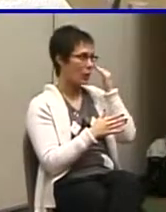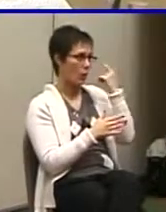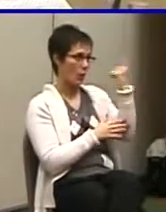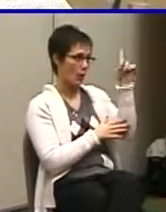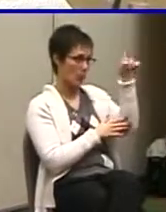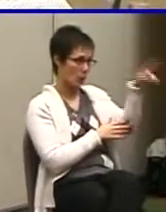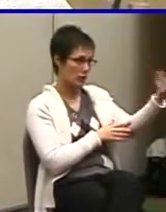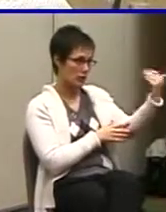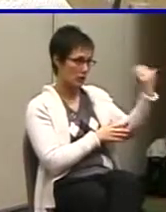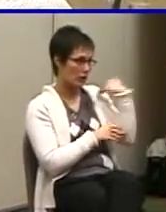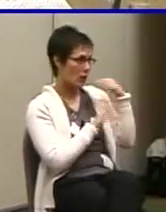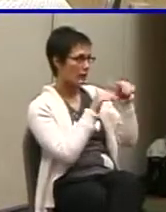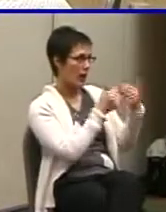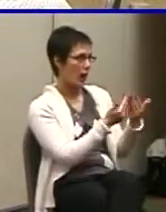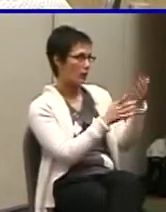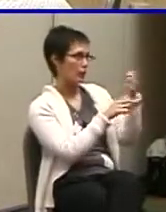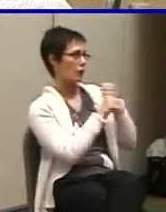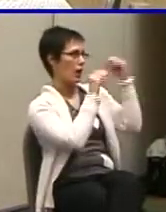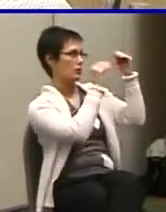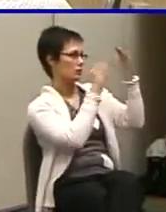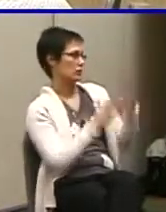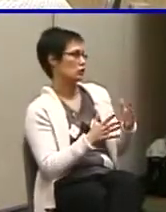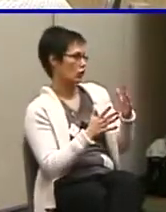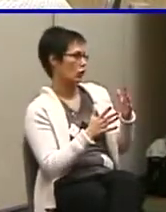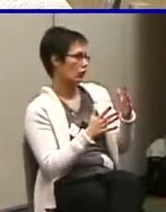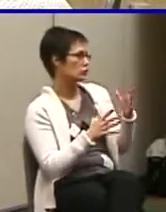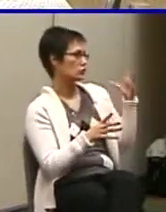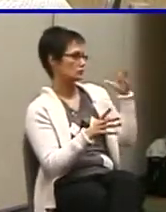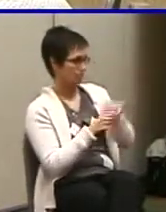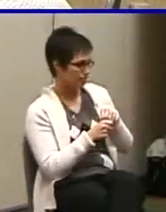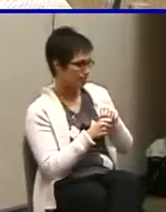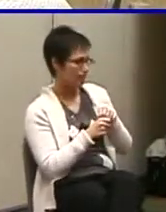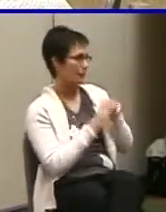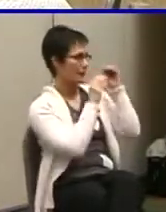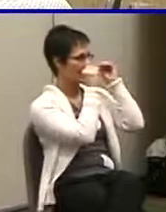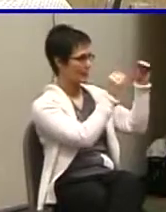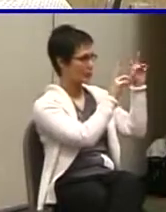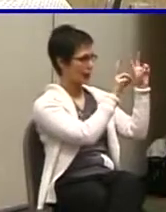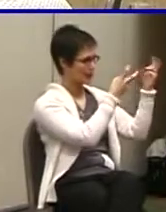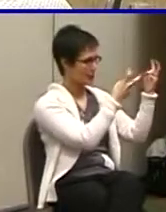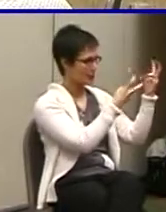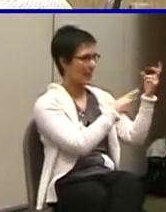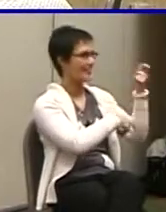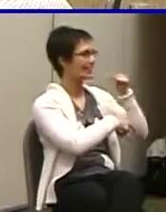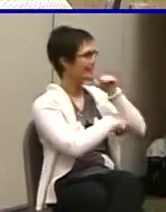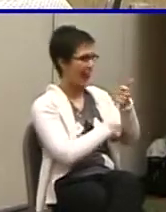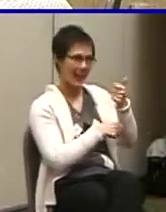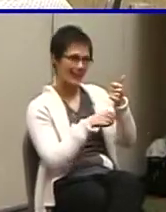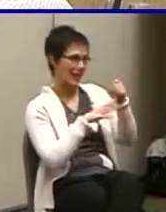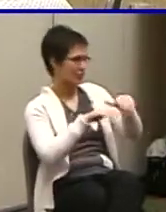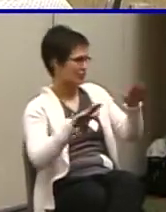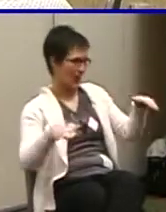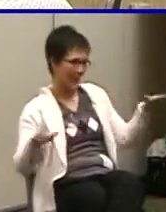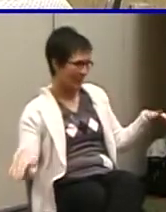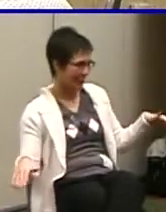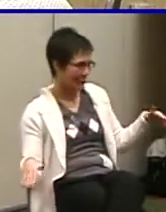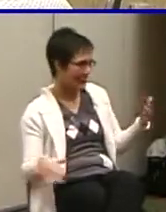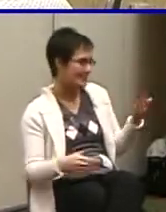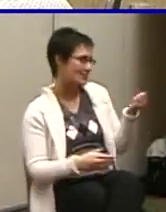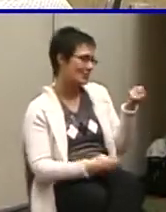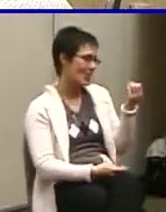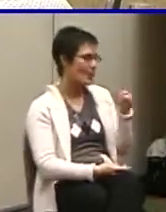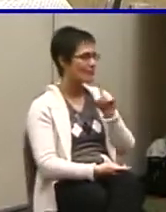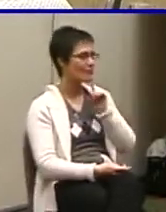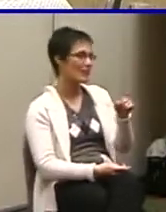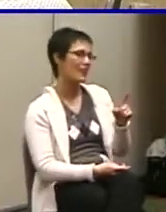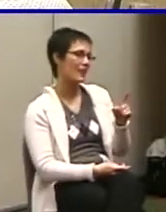Because that's a huge one. It's especially in the middle school and the high schools where they teach a subject instead of a child, you know, and it really comes down to how